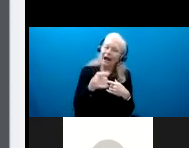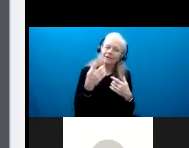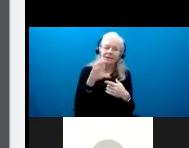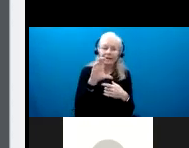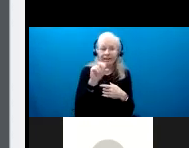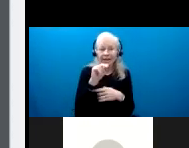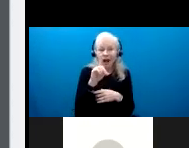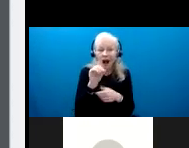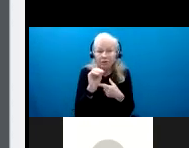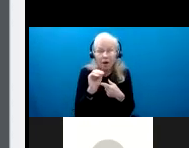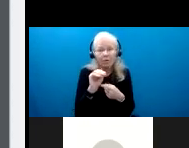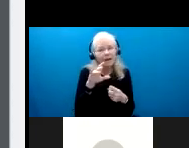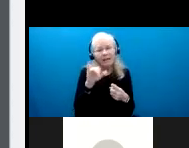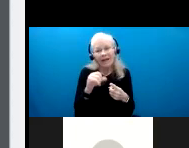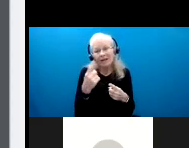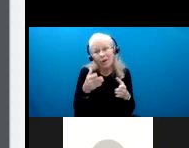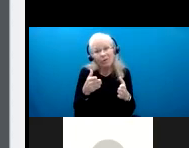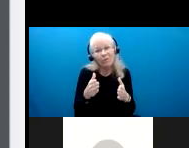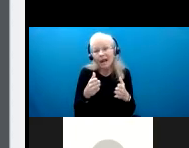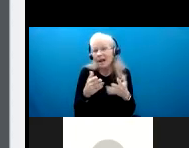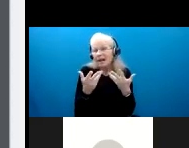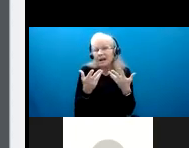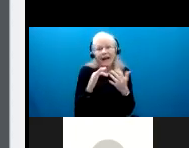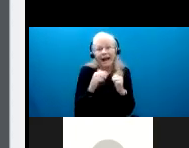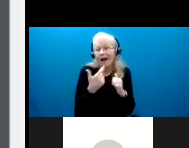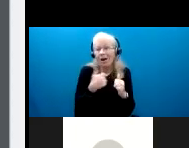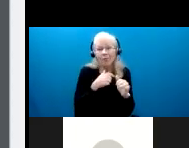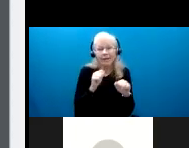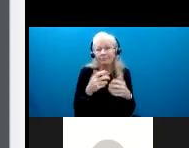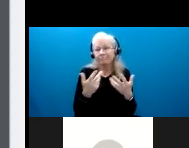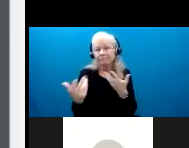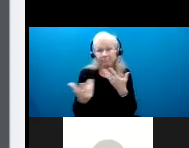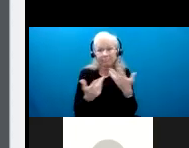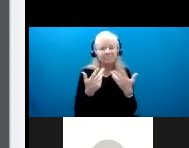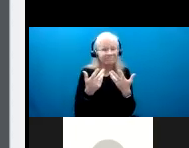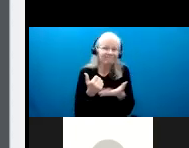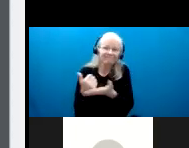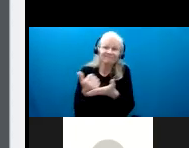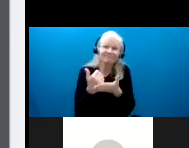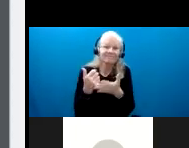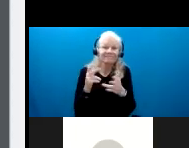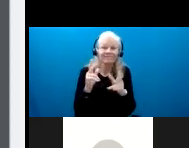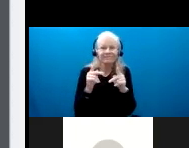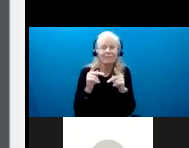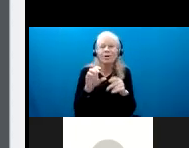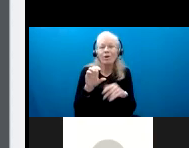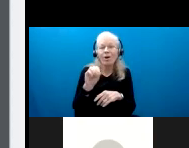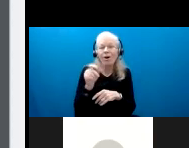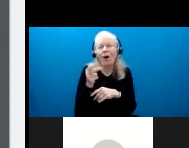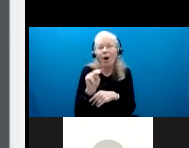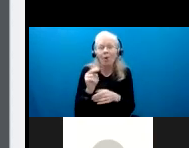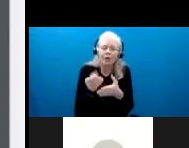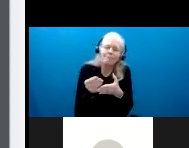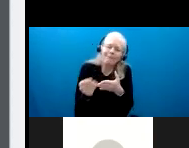but we would love to build some condominiums, but they typically, in my research,